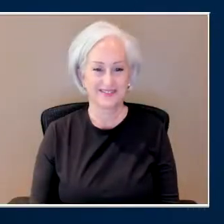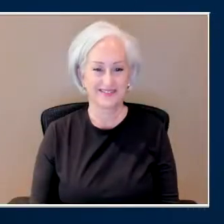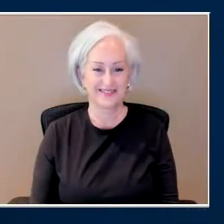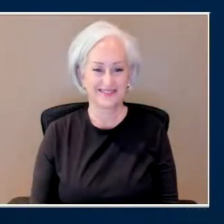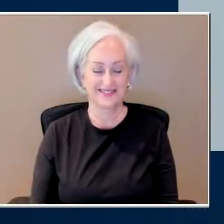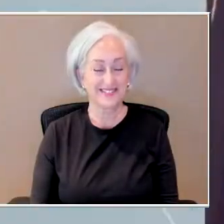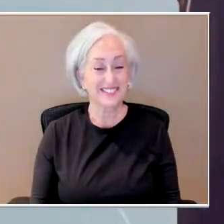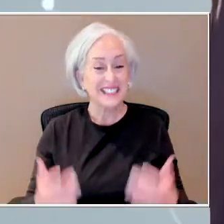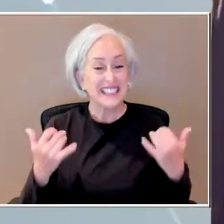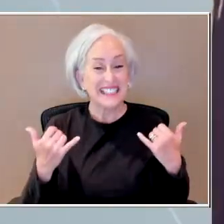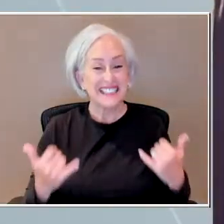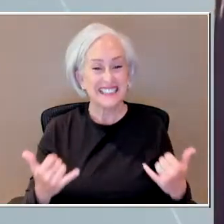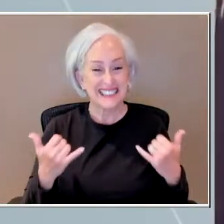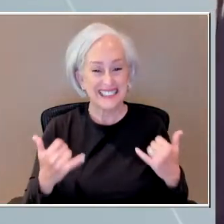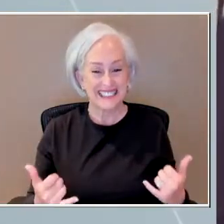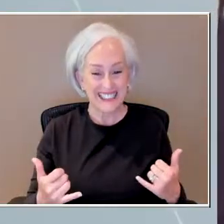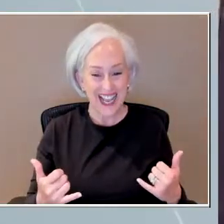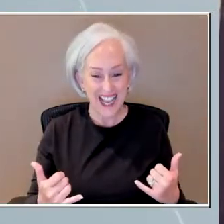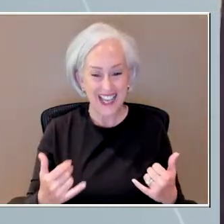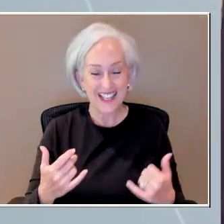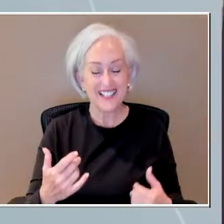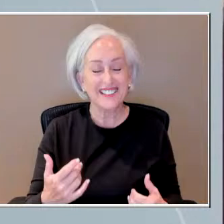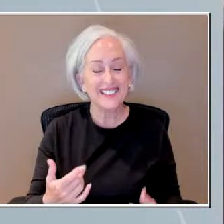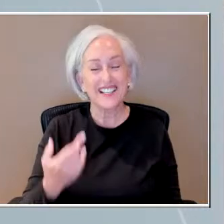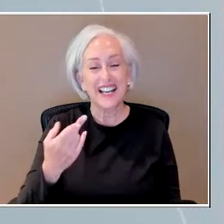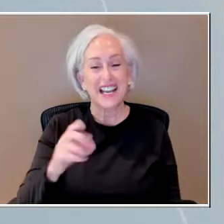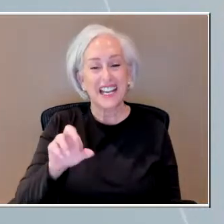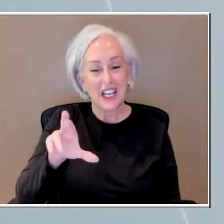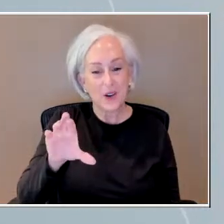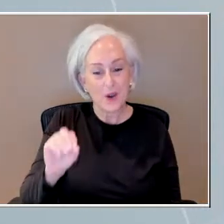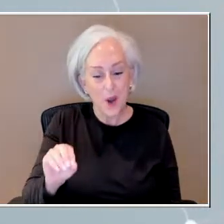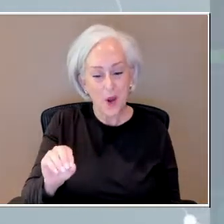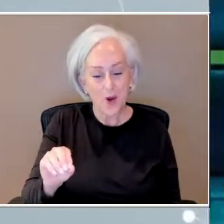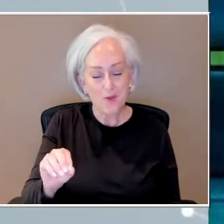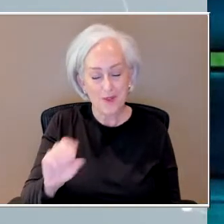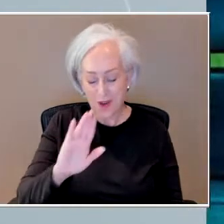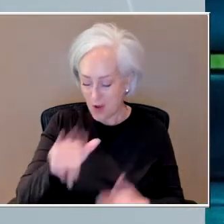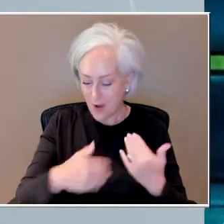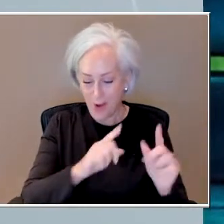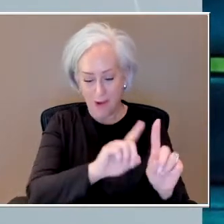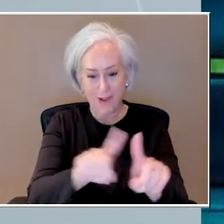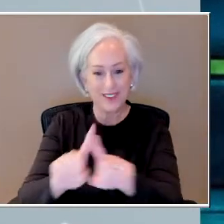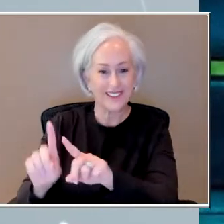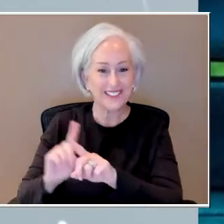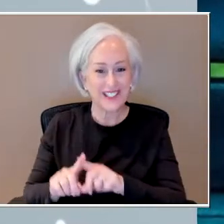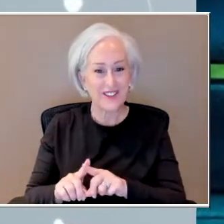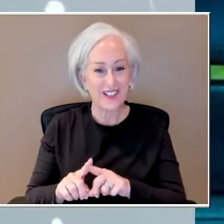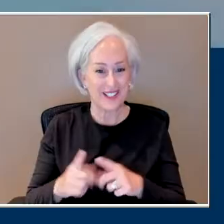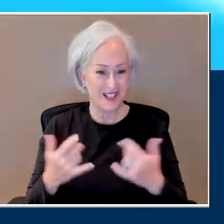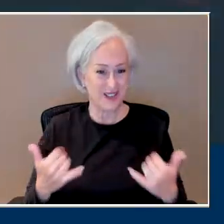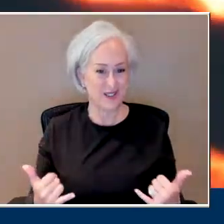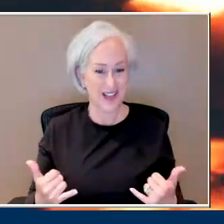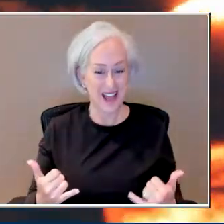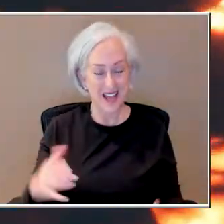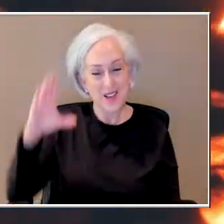Coming up today, heroes come in all forms, and in this story, a little boy's hero is his mama.